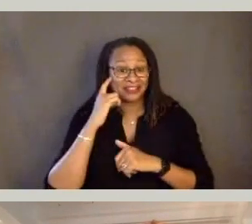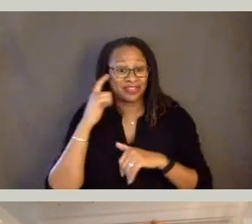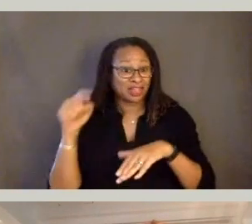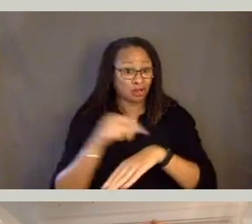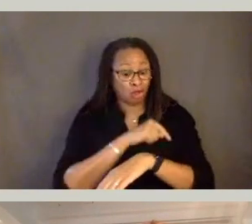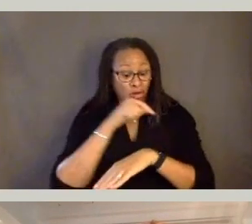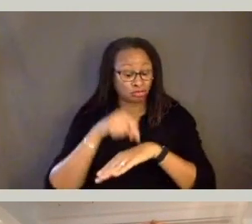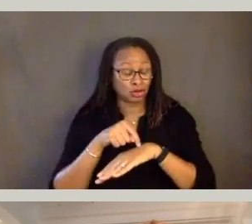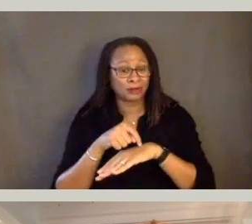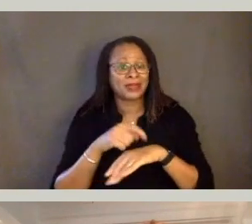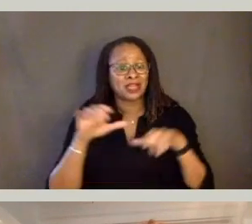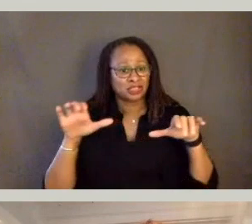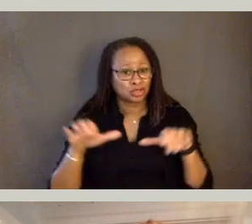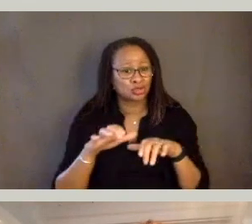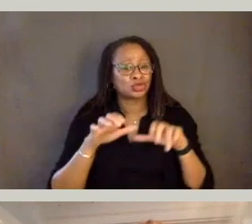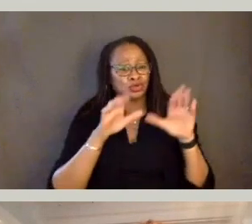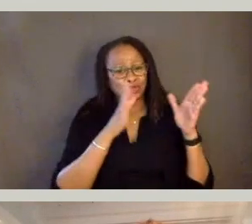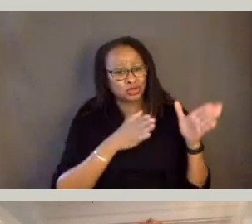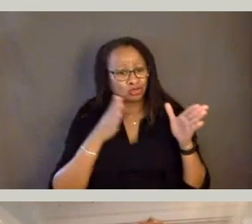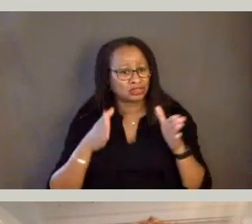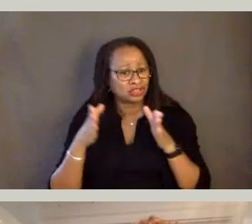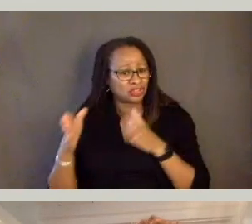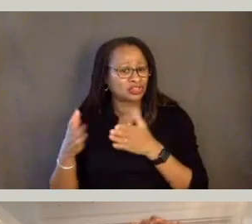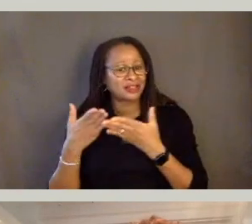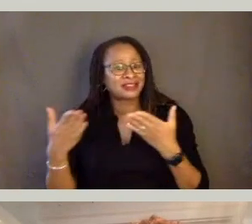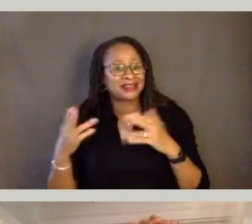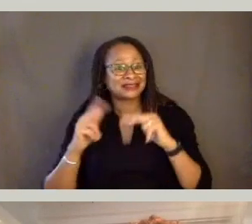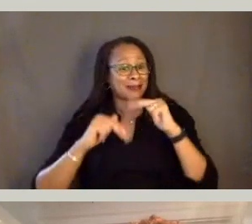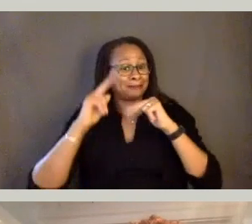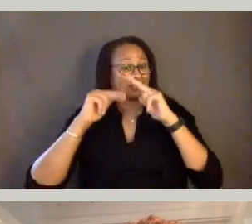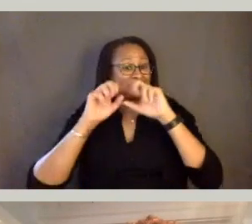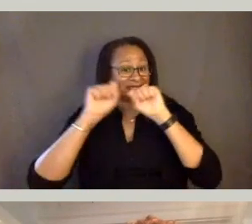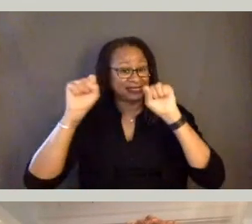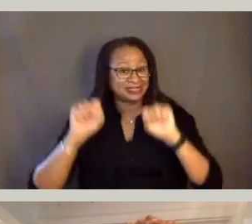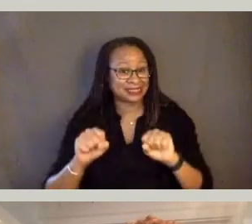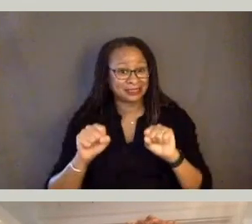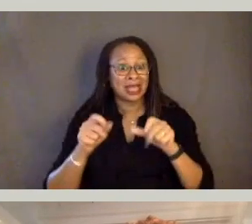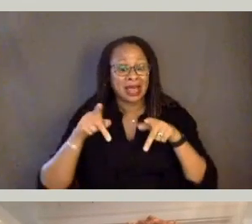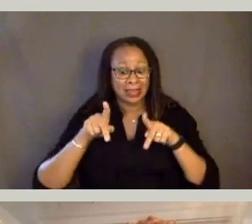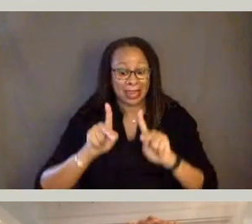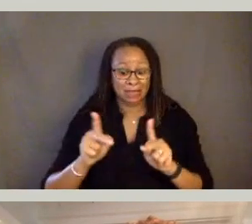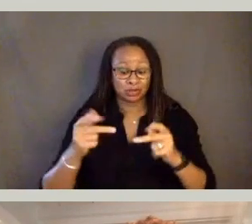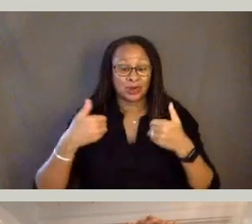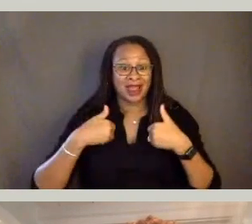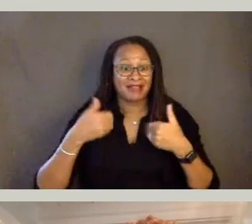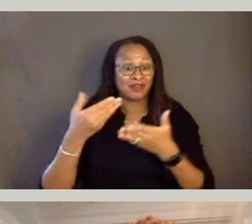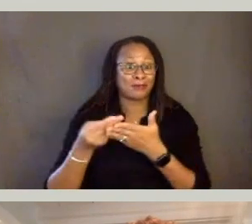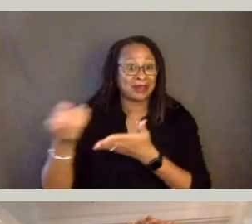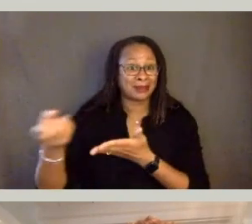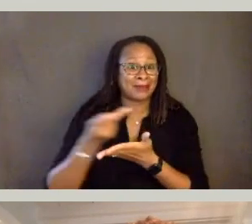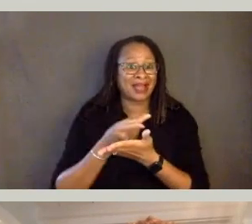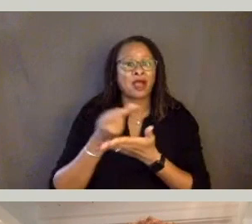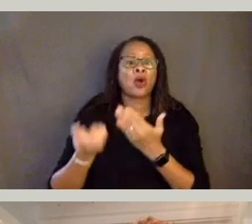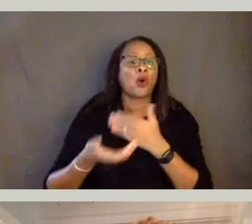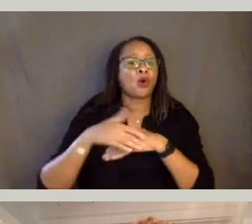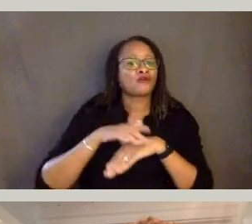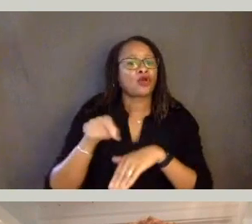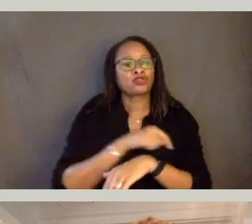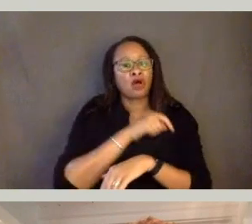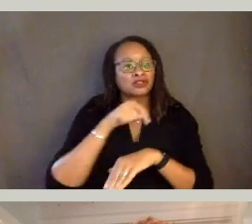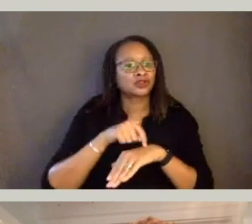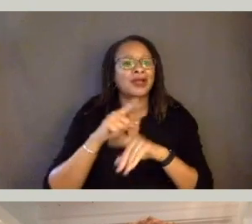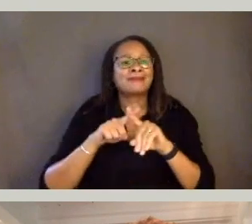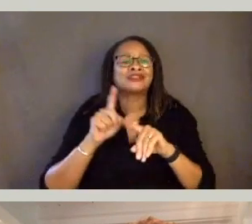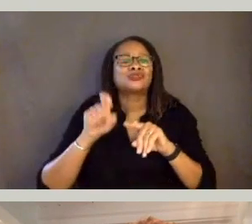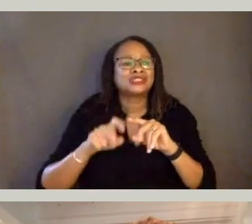long-term, you do these strategic things, which builds the system that allows you to have your return over the long run. But you have to build it, you know?